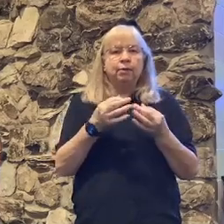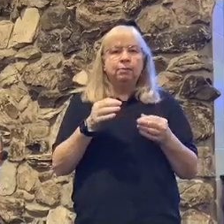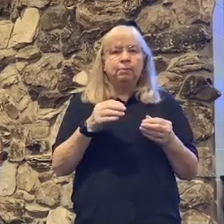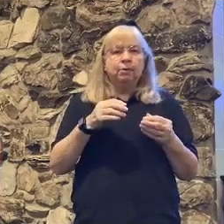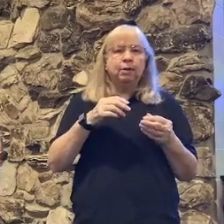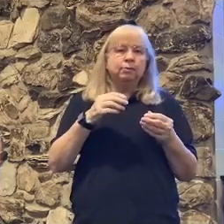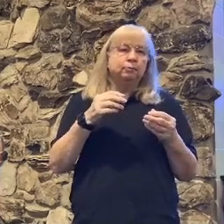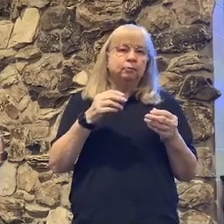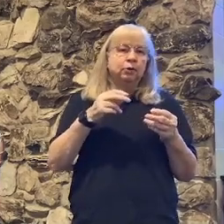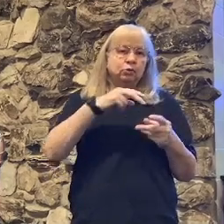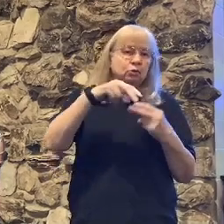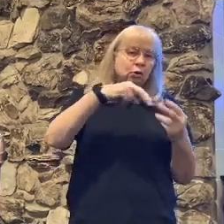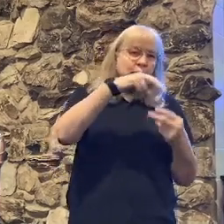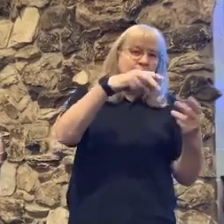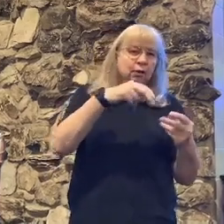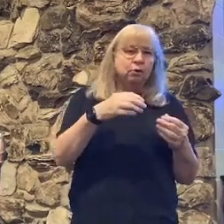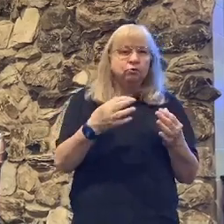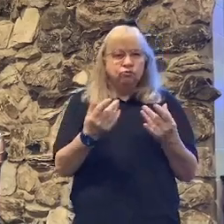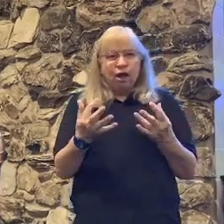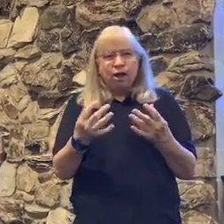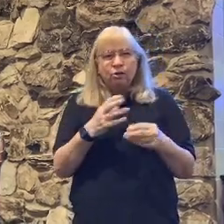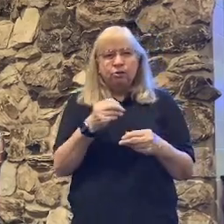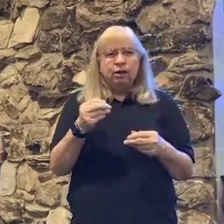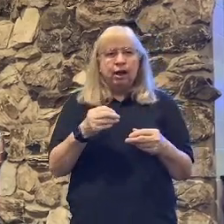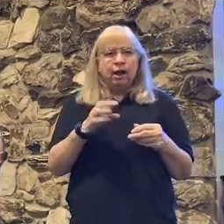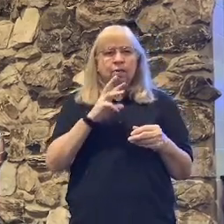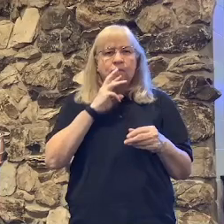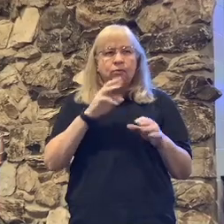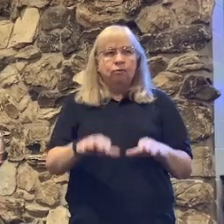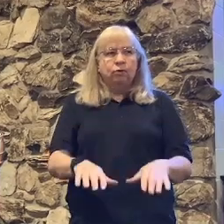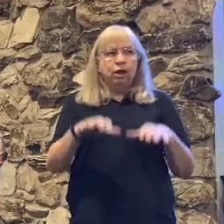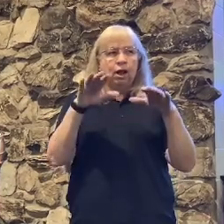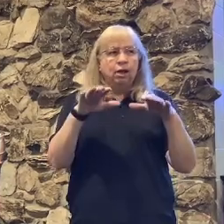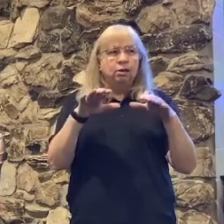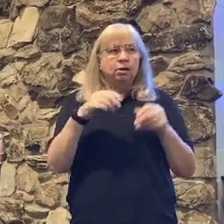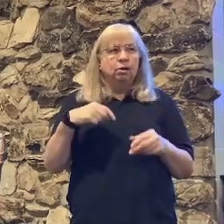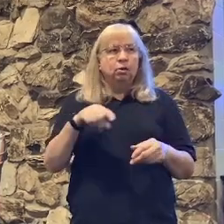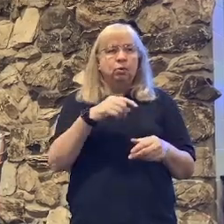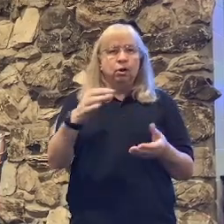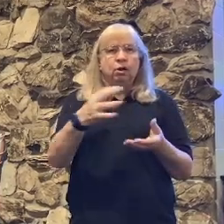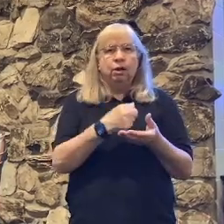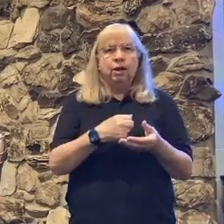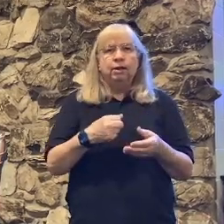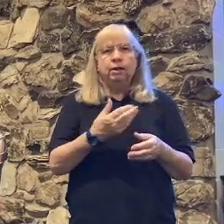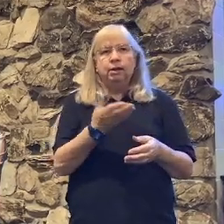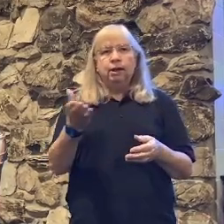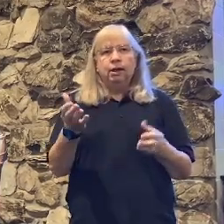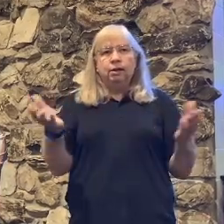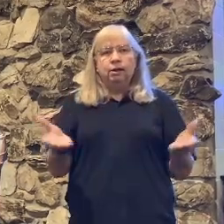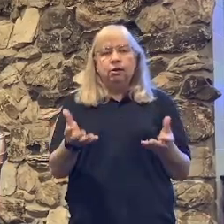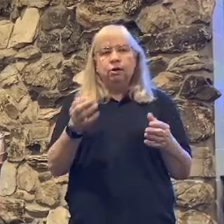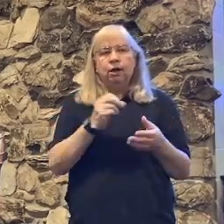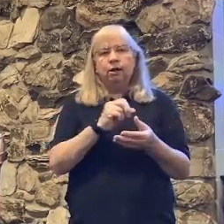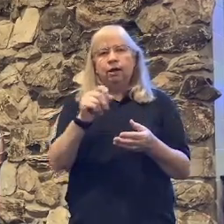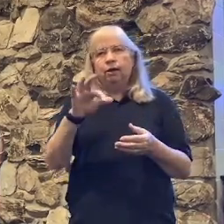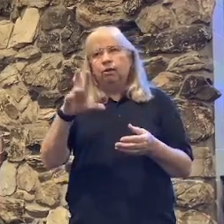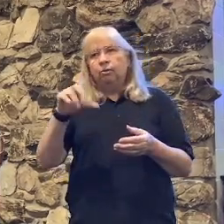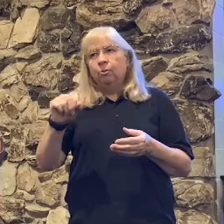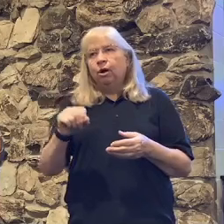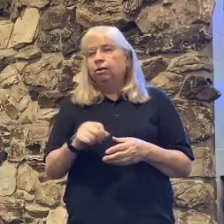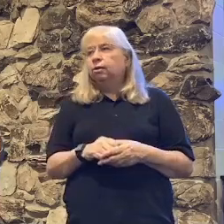tornadoes, fires, and floods. And we're collecting items here at St. Mark's.